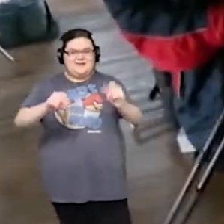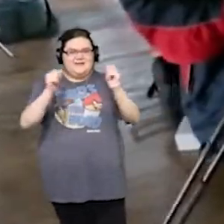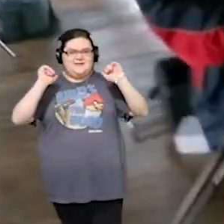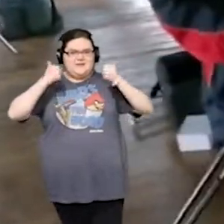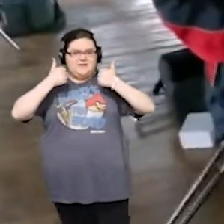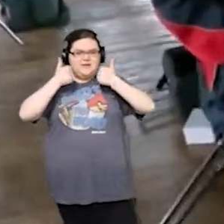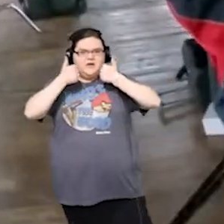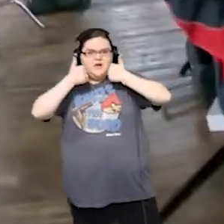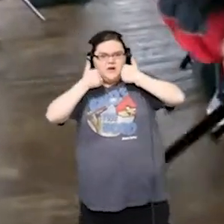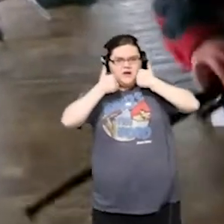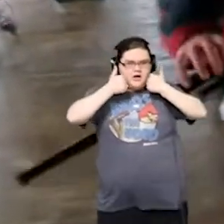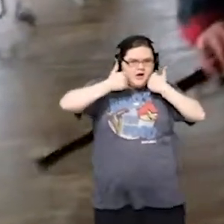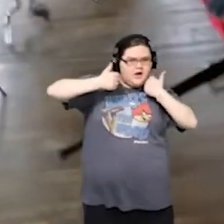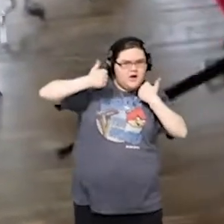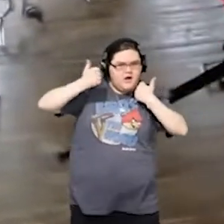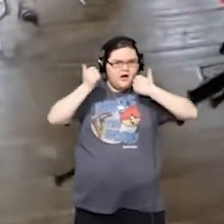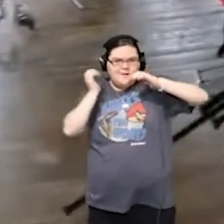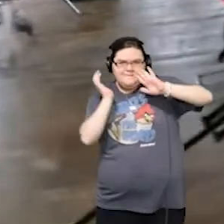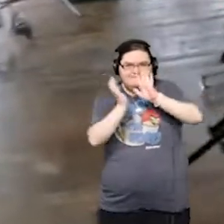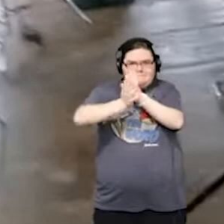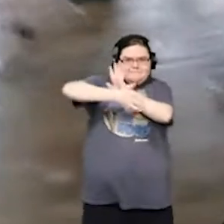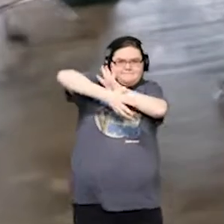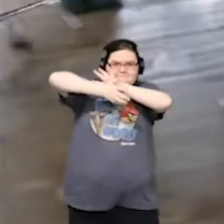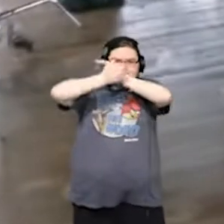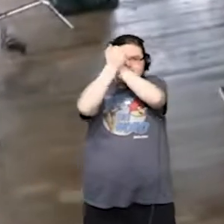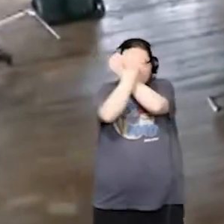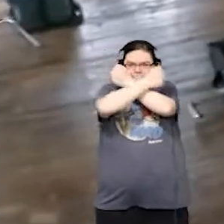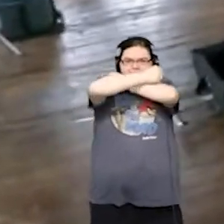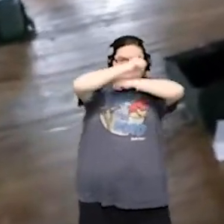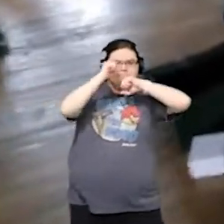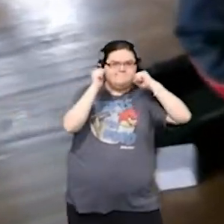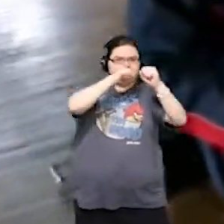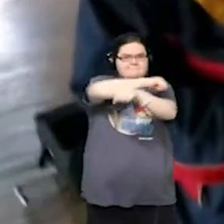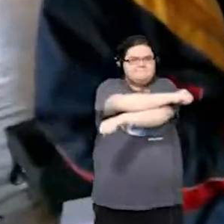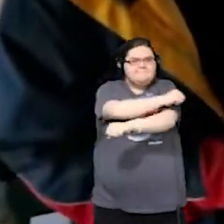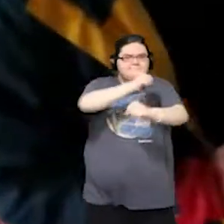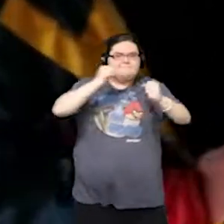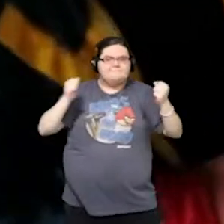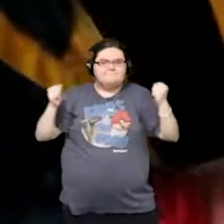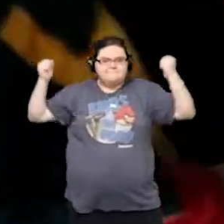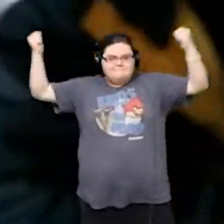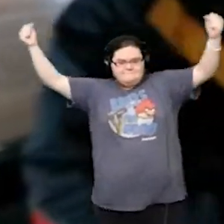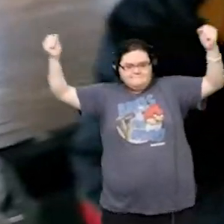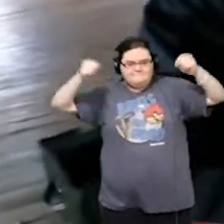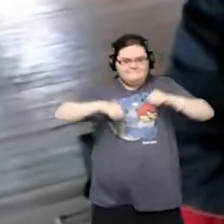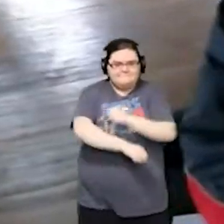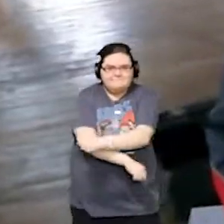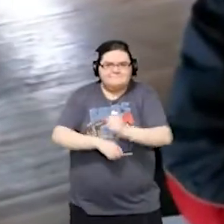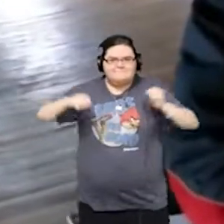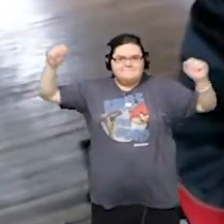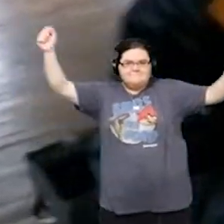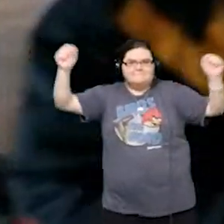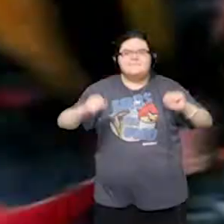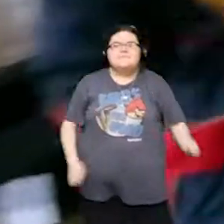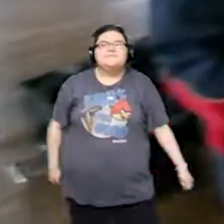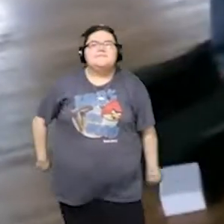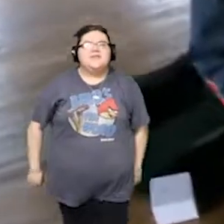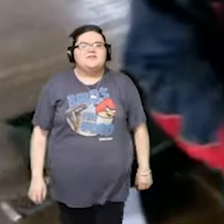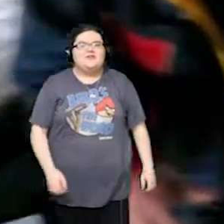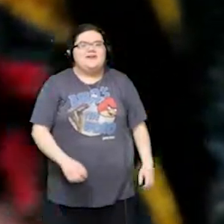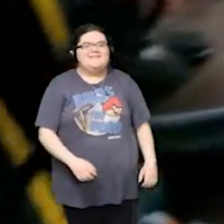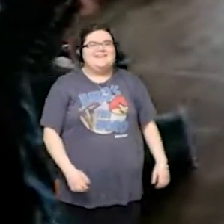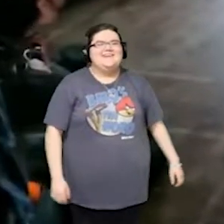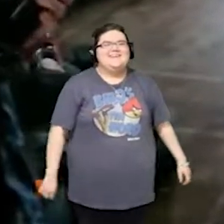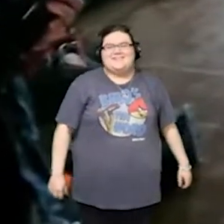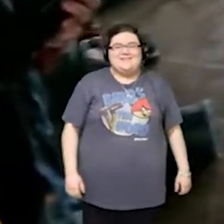close-up, focused on the person getting their hair cut. So the YouTuber getting their hair cut. So we can catch all the details about how the Sidemen mess it all up. So guys,